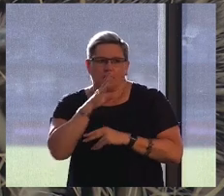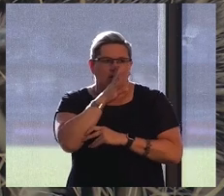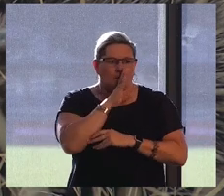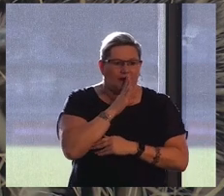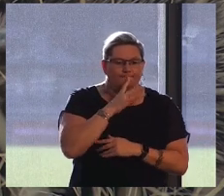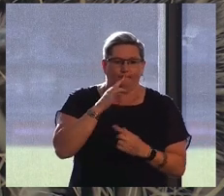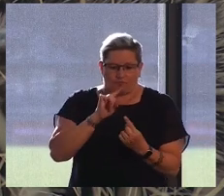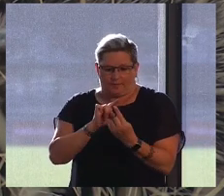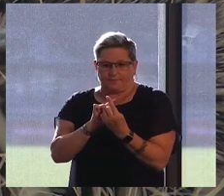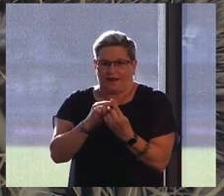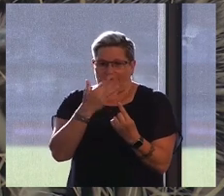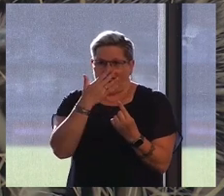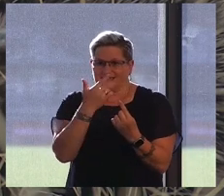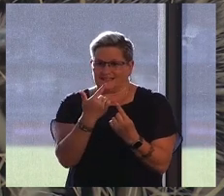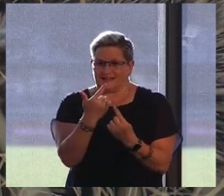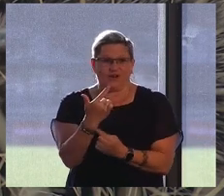who'd never seen rain.